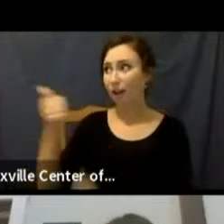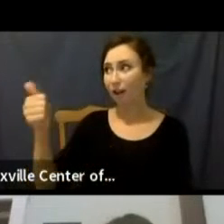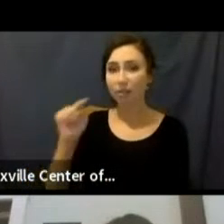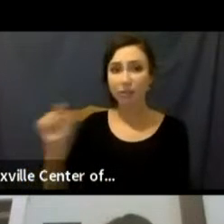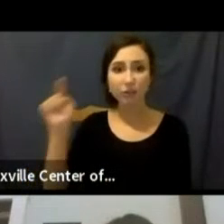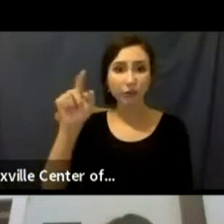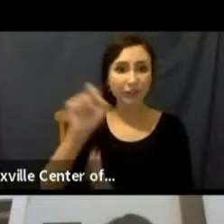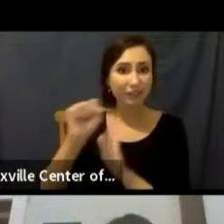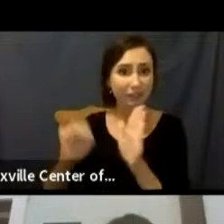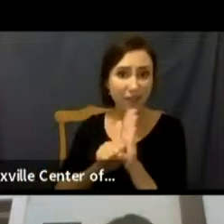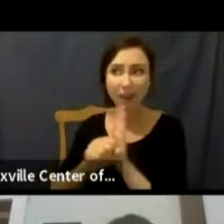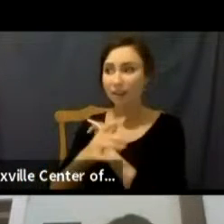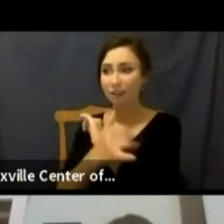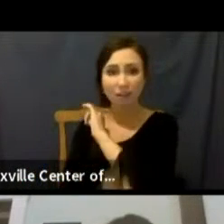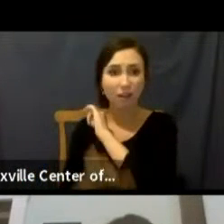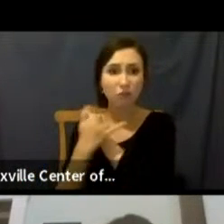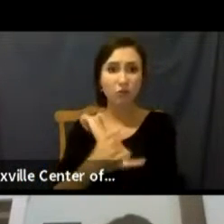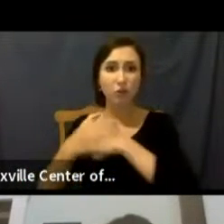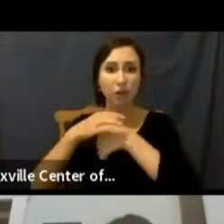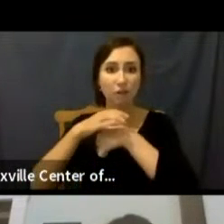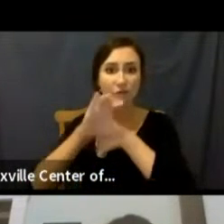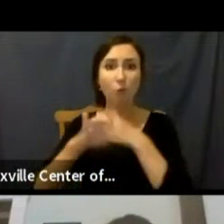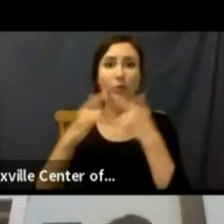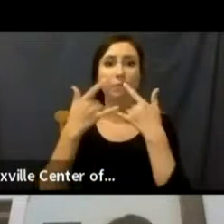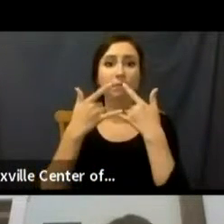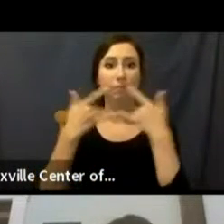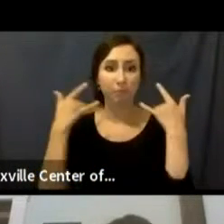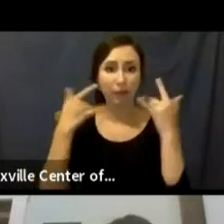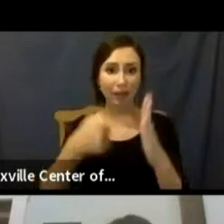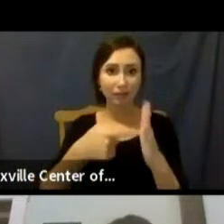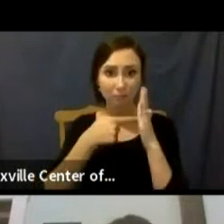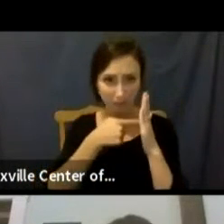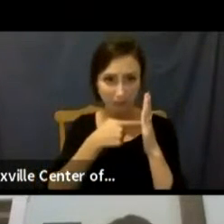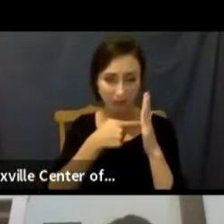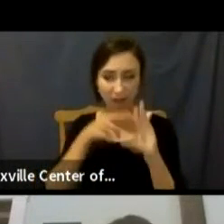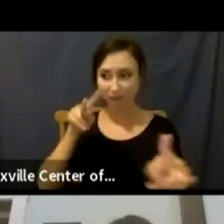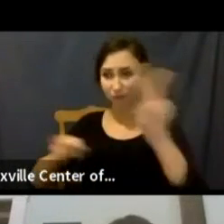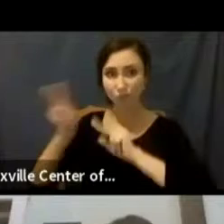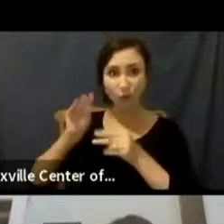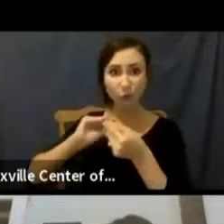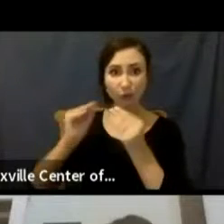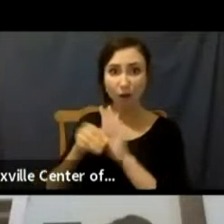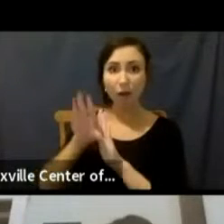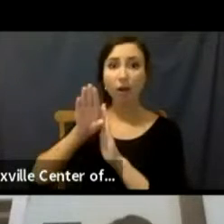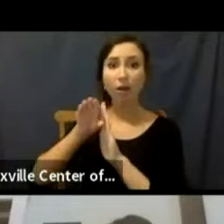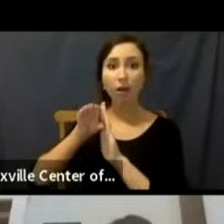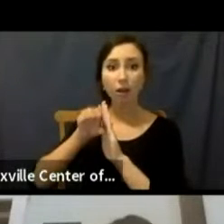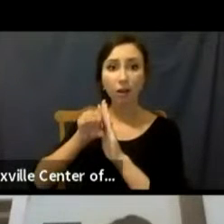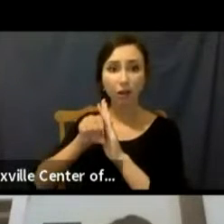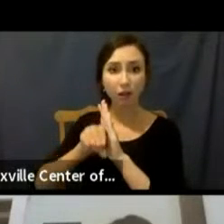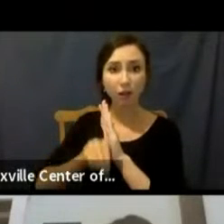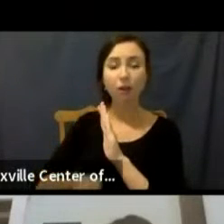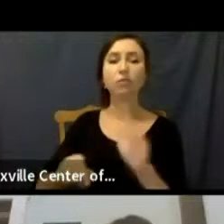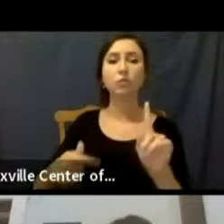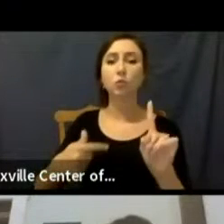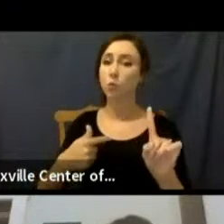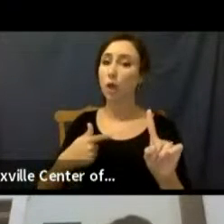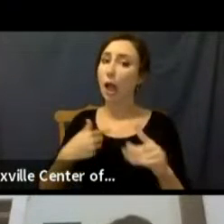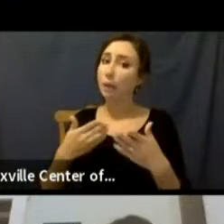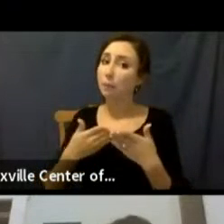countries that have enforced mask mandates and see their numbers go down. So I'm open